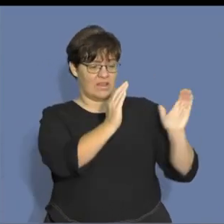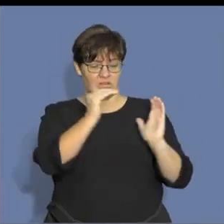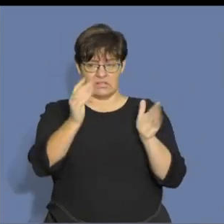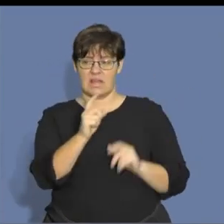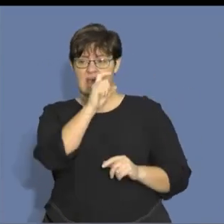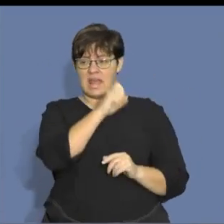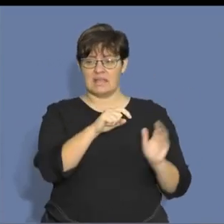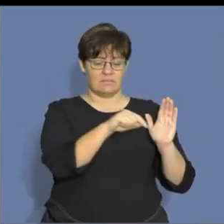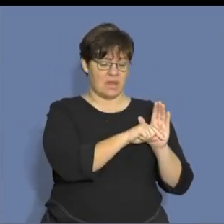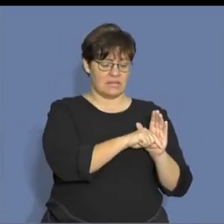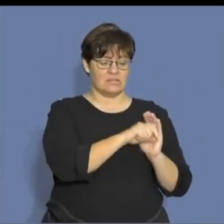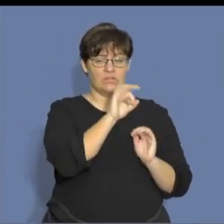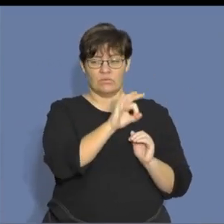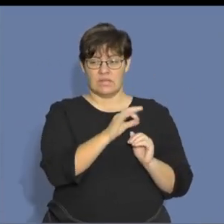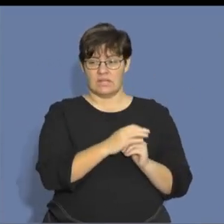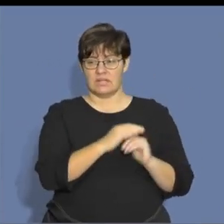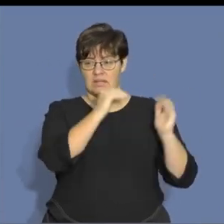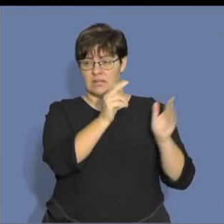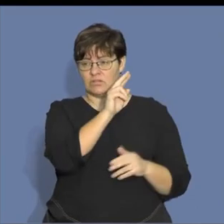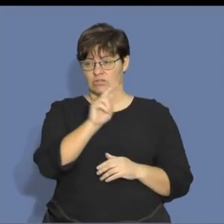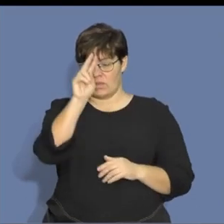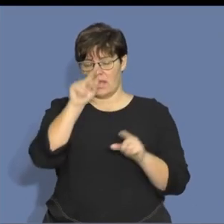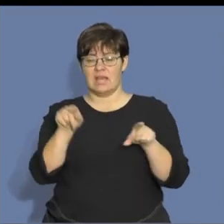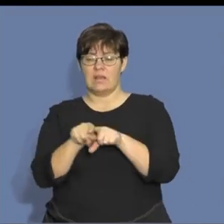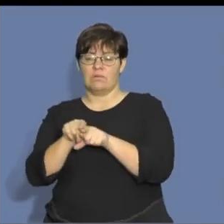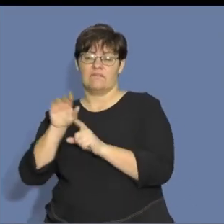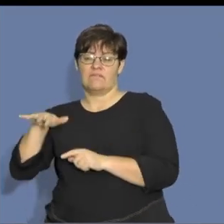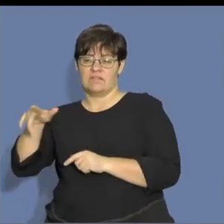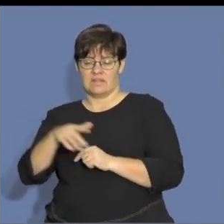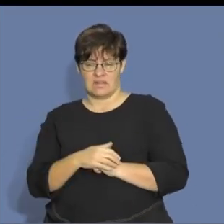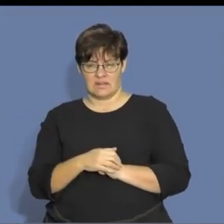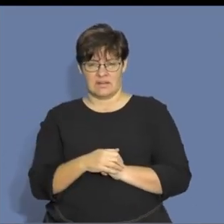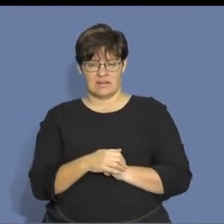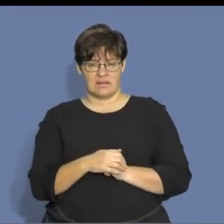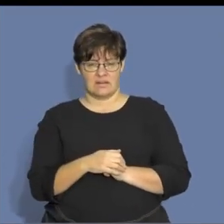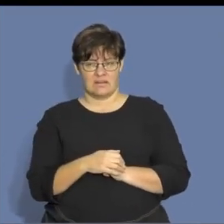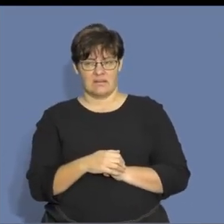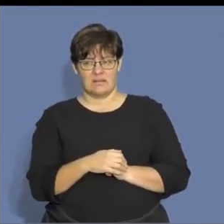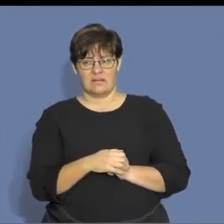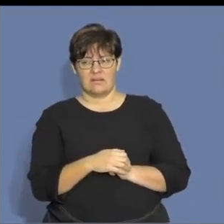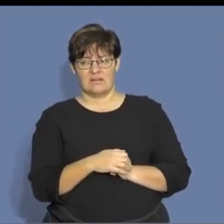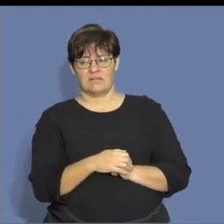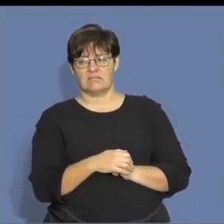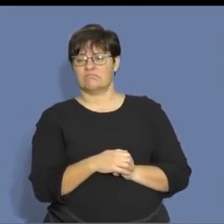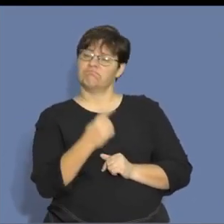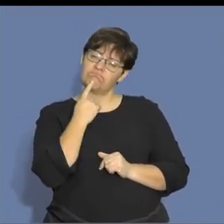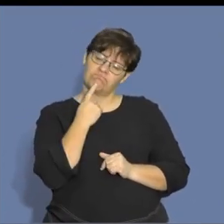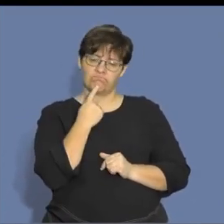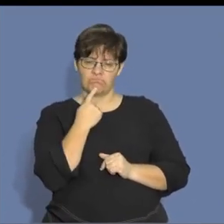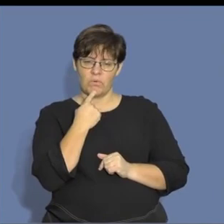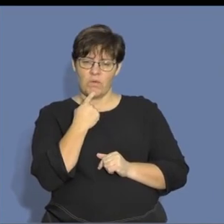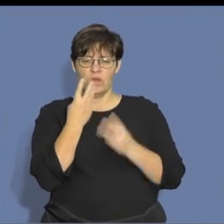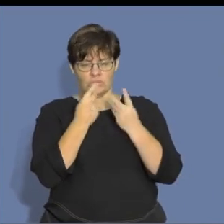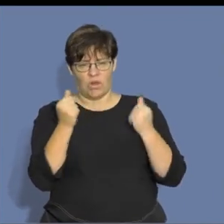3 all squared, and that's equal to 15. Now, we went further when we did this and we actually solved for